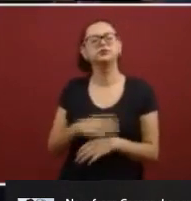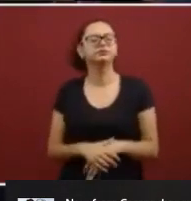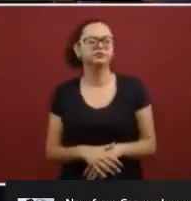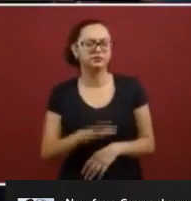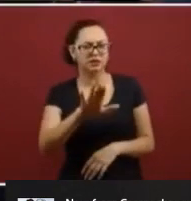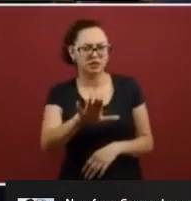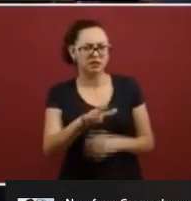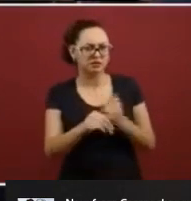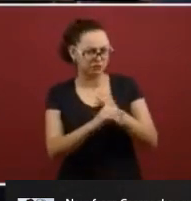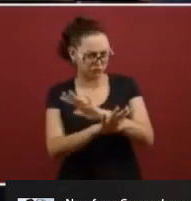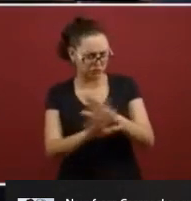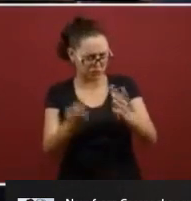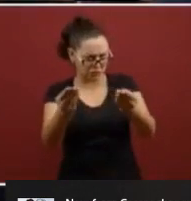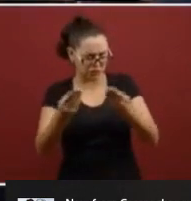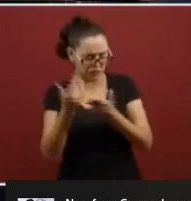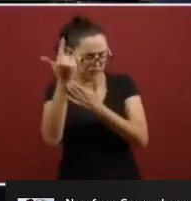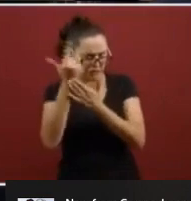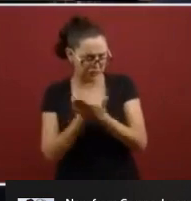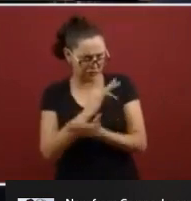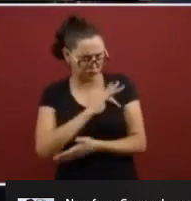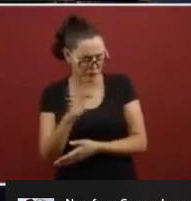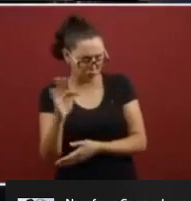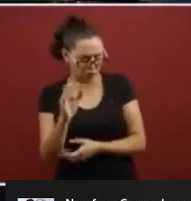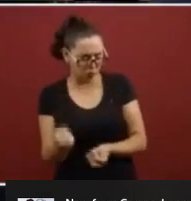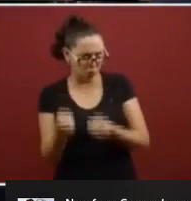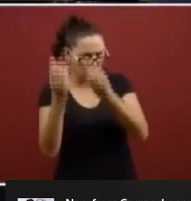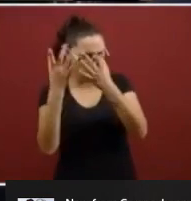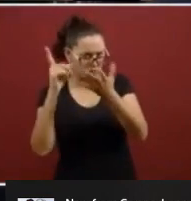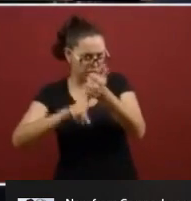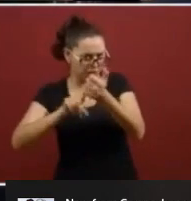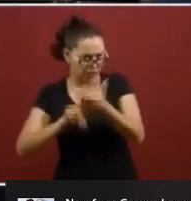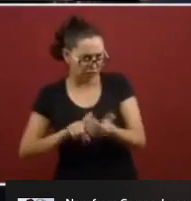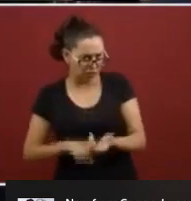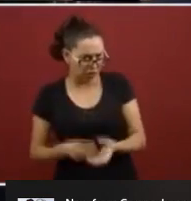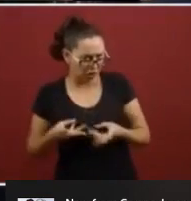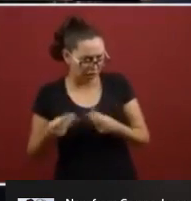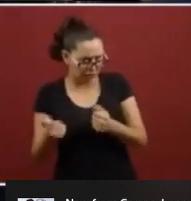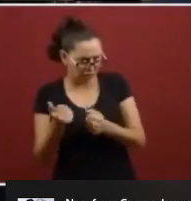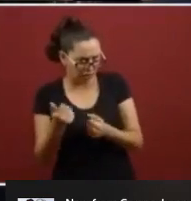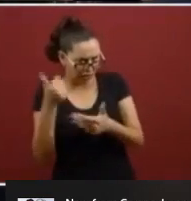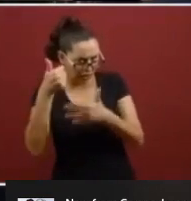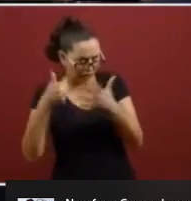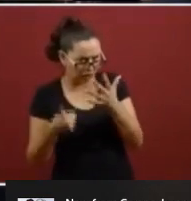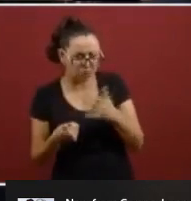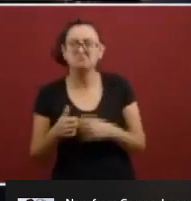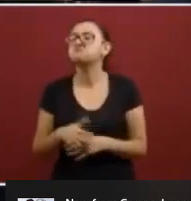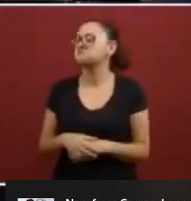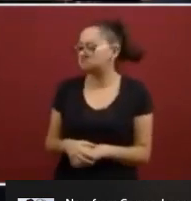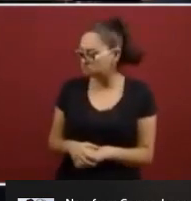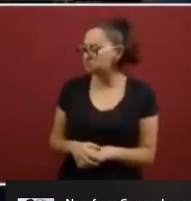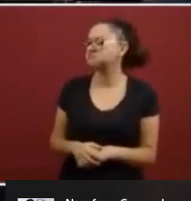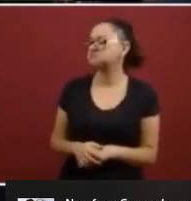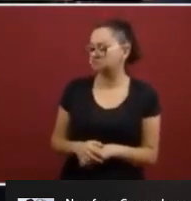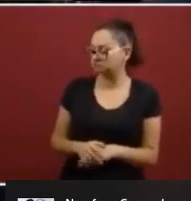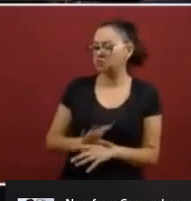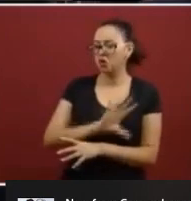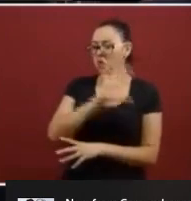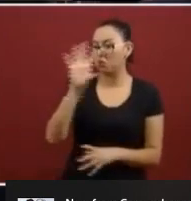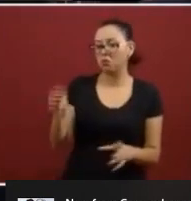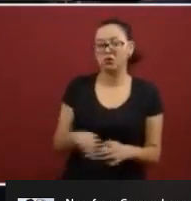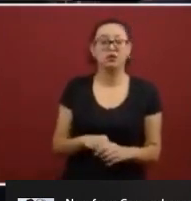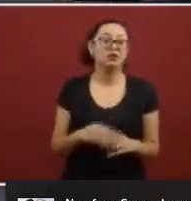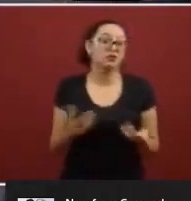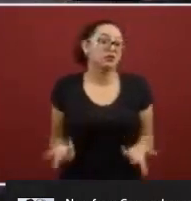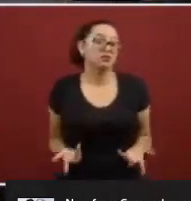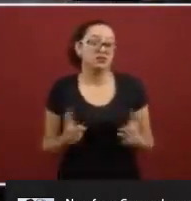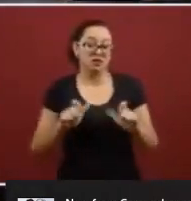entregar, Les vamos a la entregar lista de los la fondos y- lista. y Yes, we cuánto will be giving you the dinero funds se of gastaba en the esto, ¿no? Sí, de todo. the list Sí, of porque no what se how the comprobaba, money era was un being